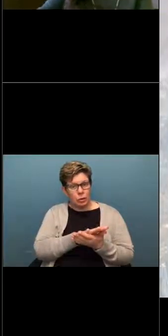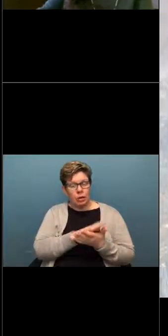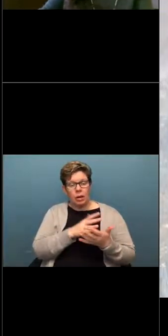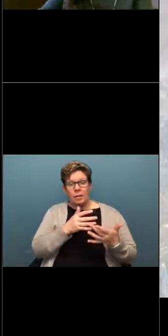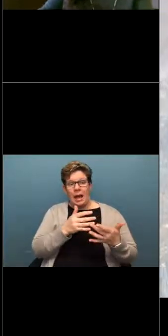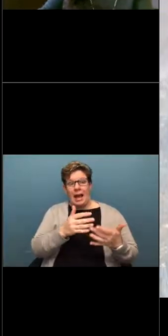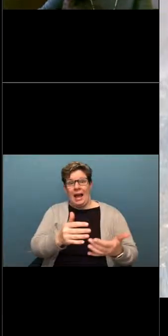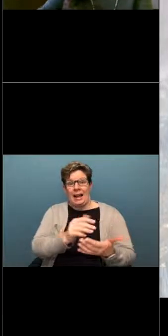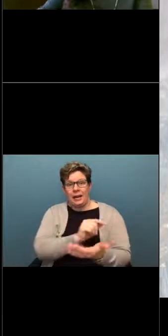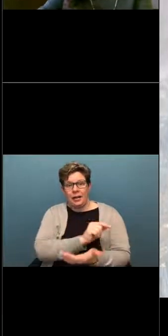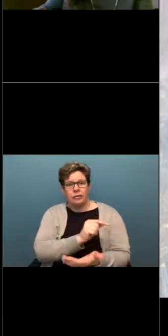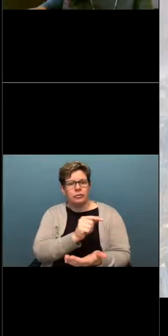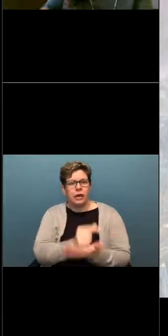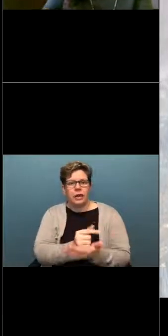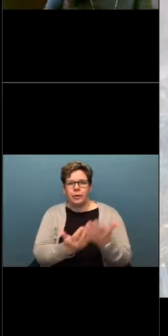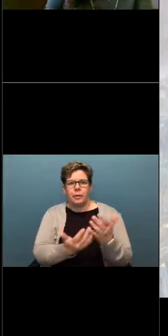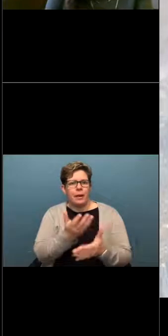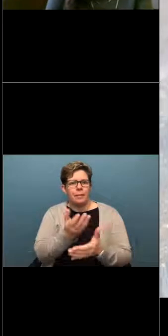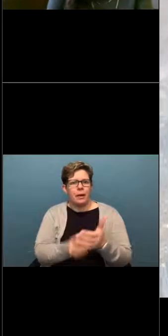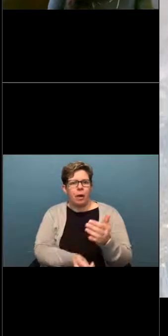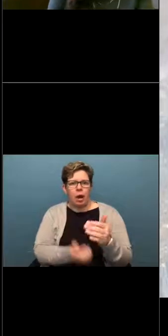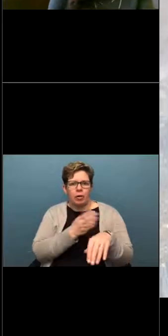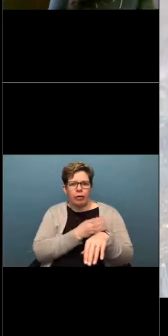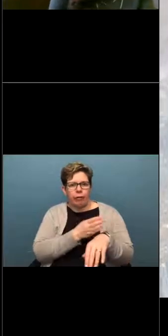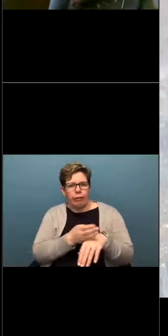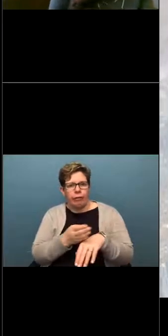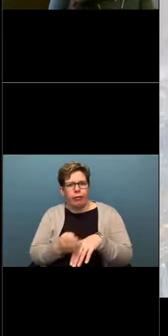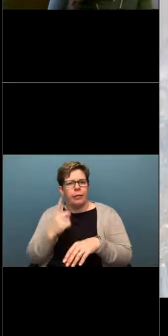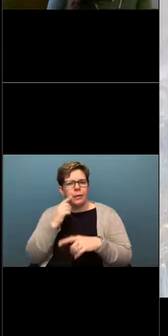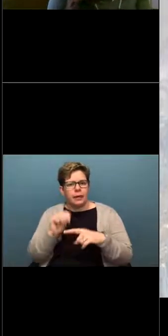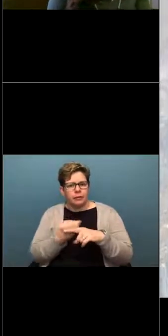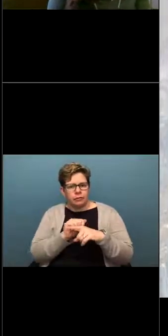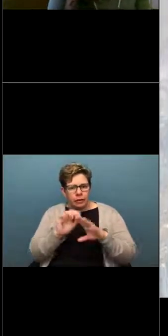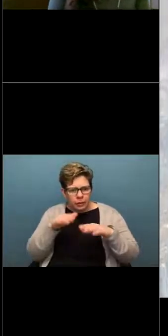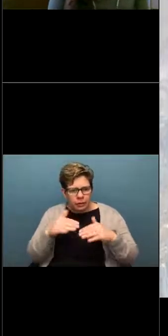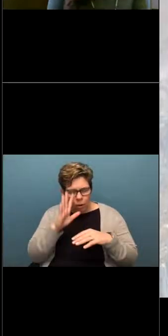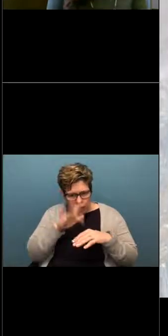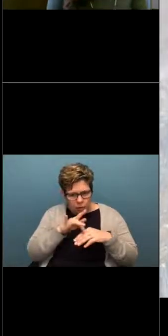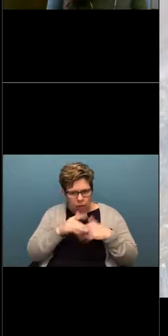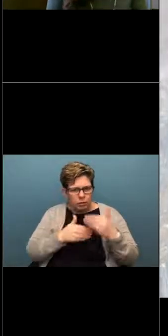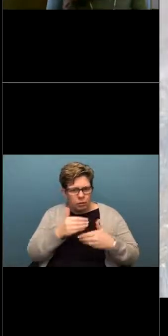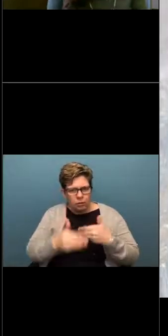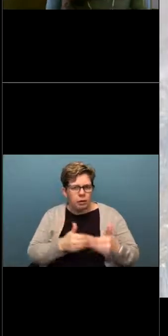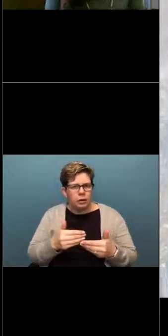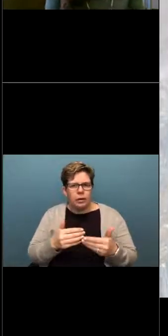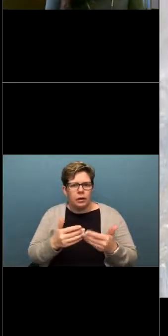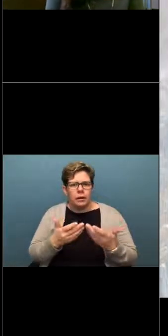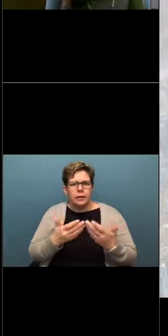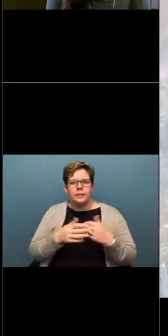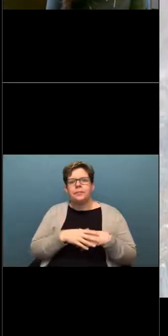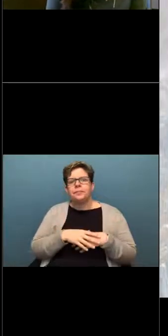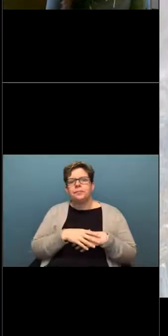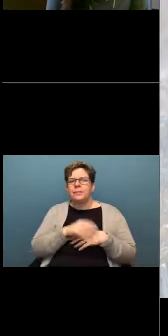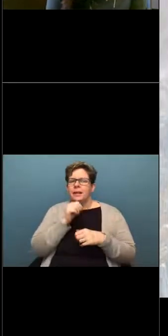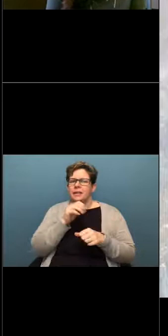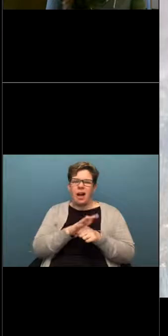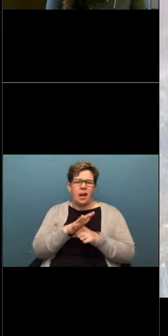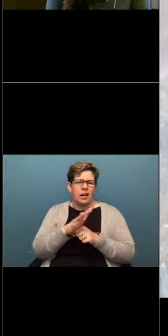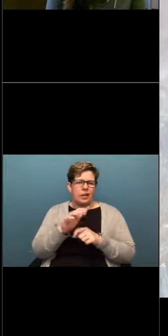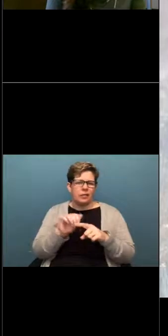or may have been lost over those years that you were in your training. So there's actually inadequate training for